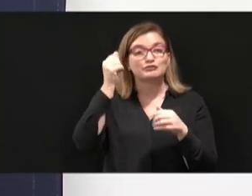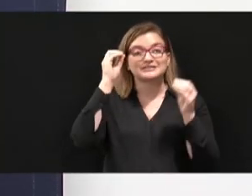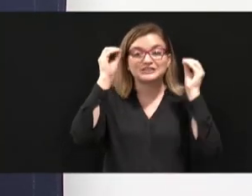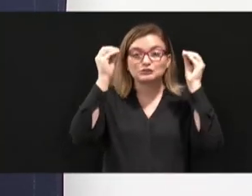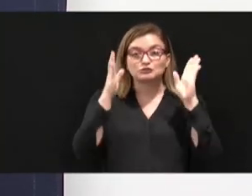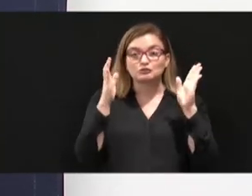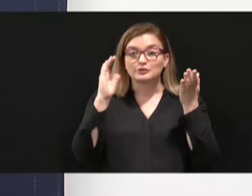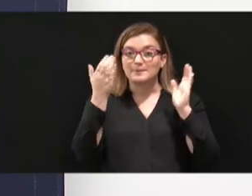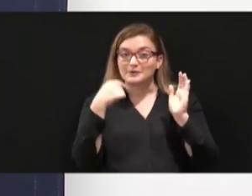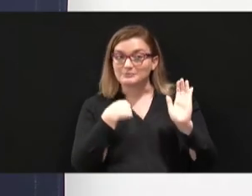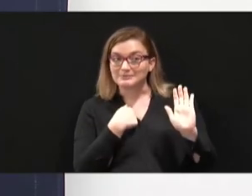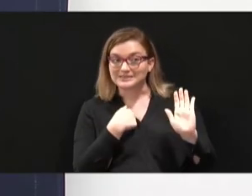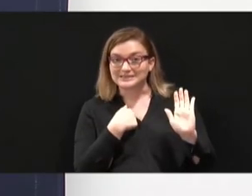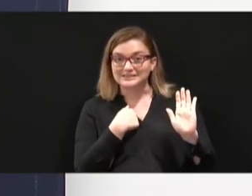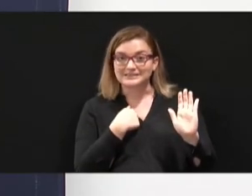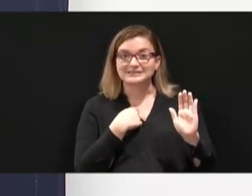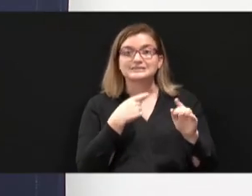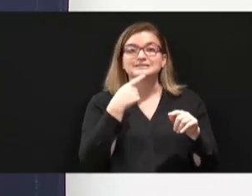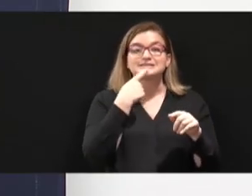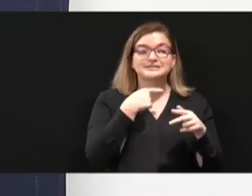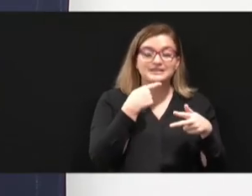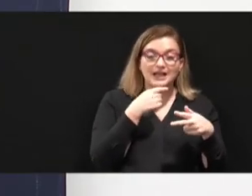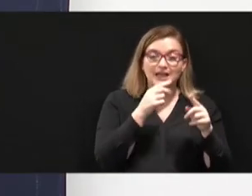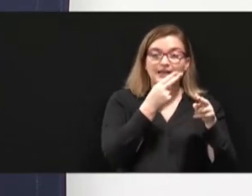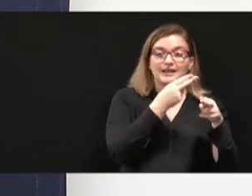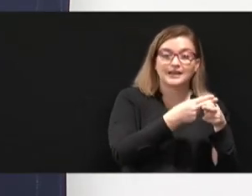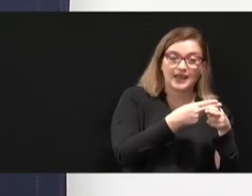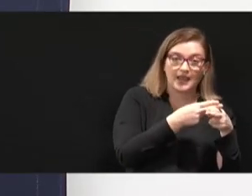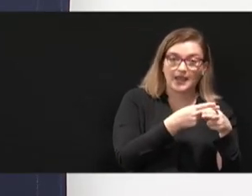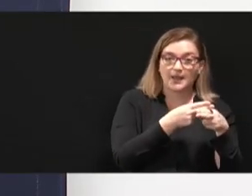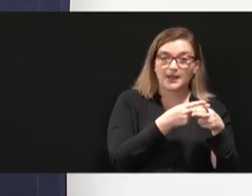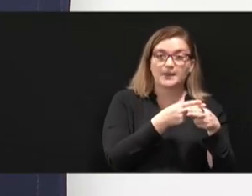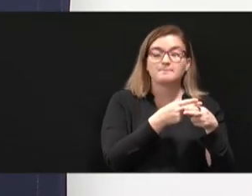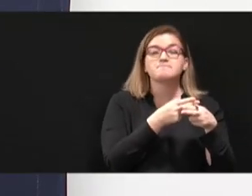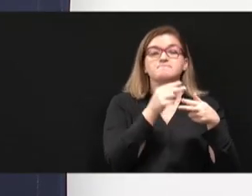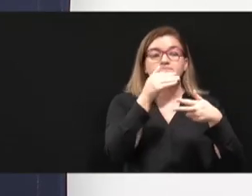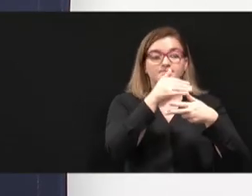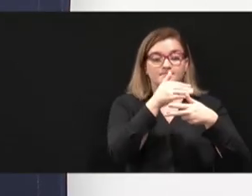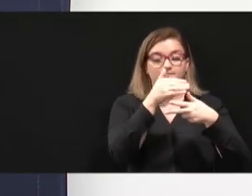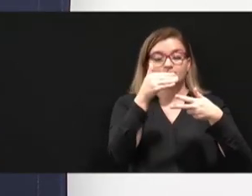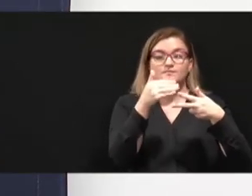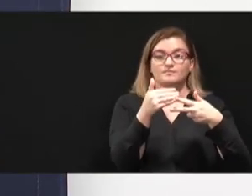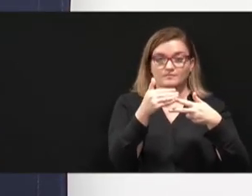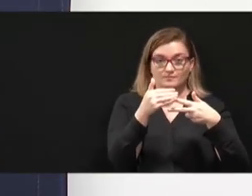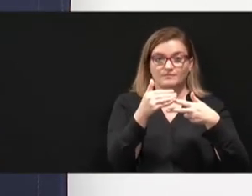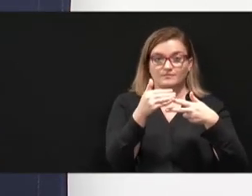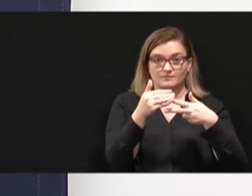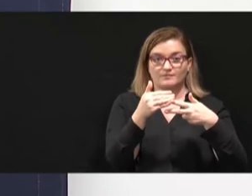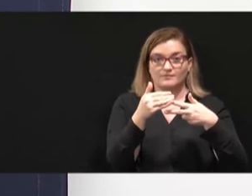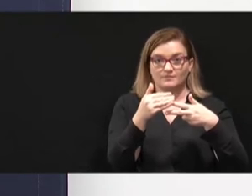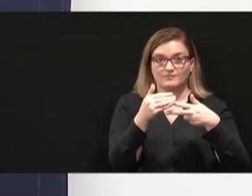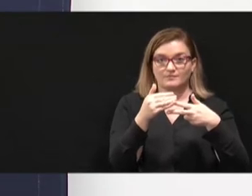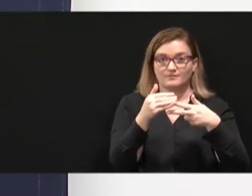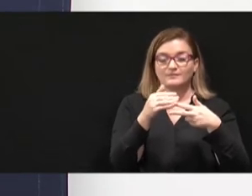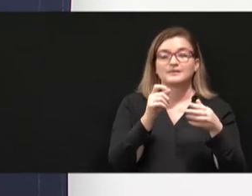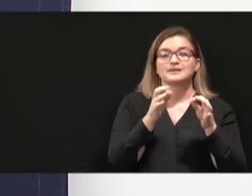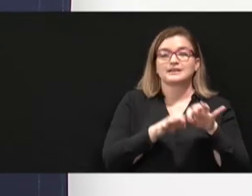the names first, W-H, whistle, wha, okay, with your picture deck.